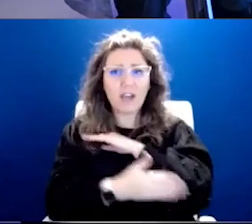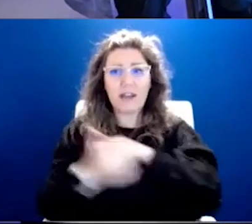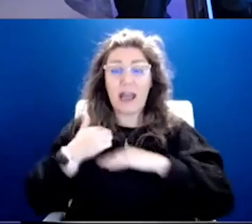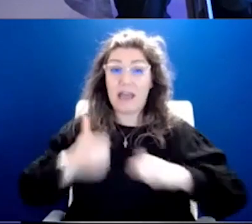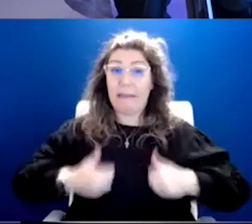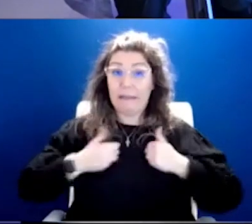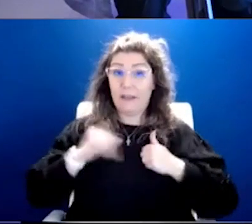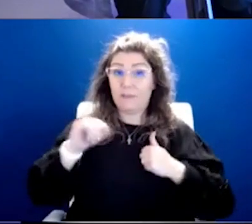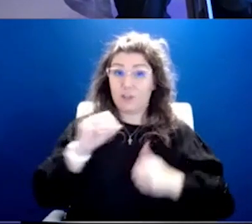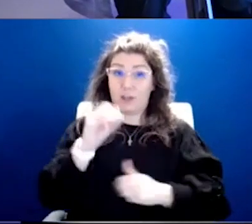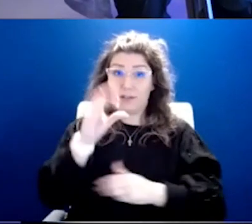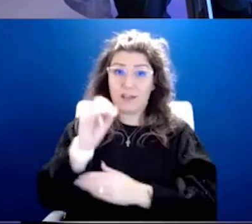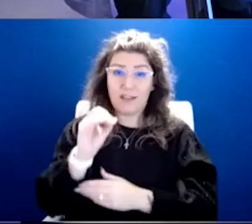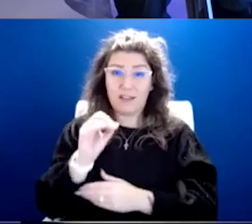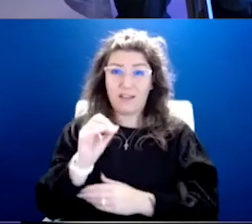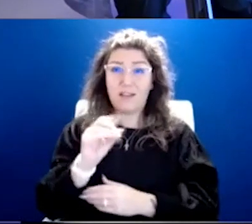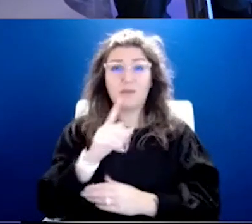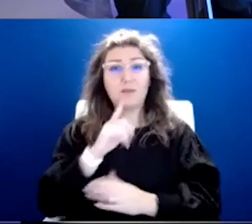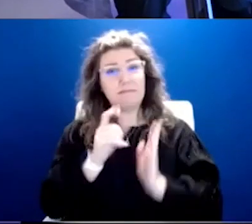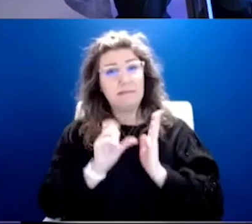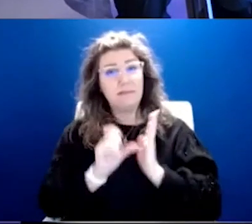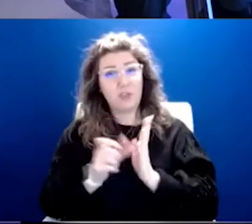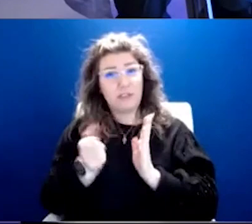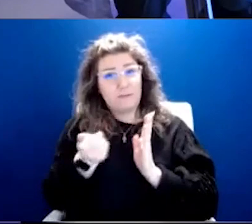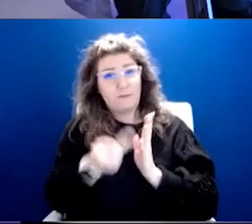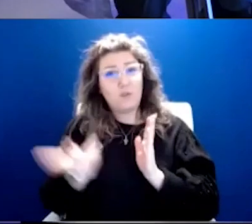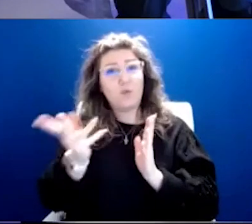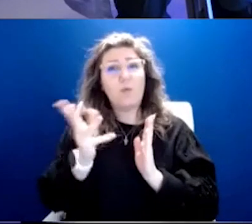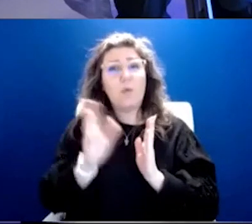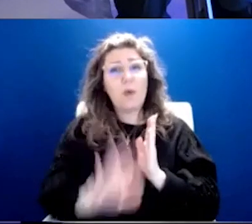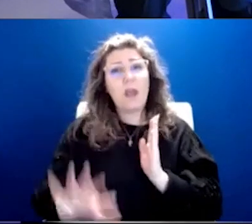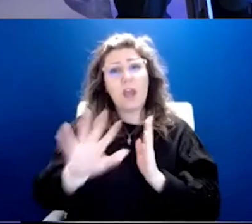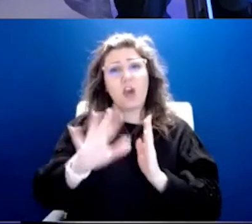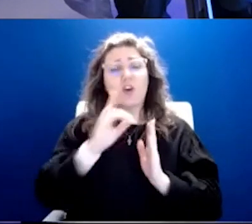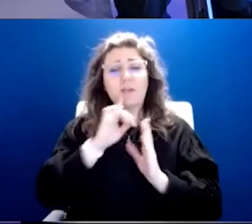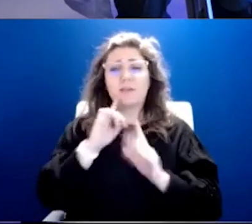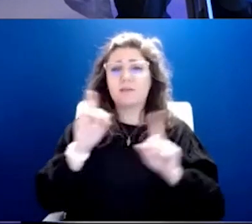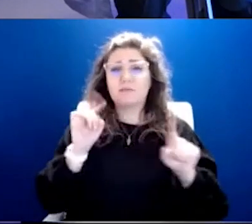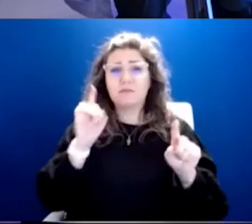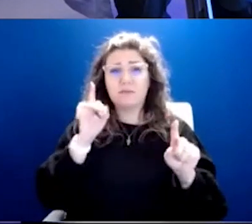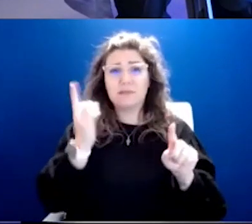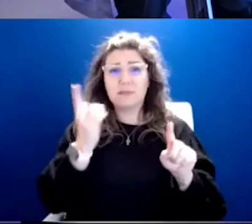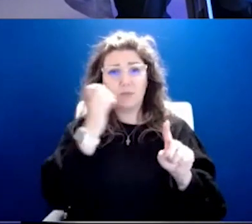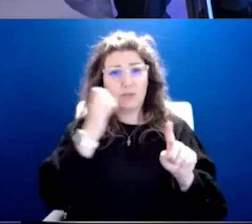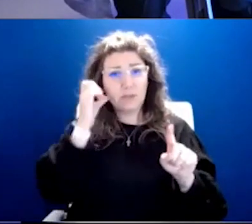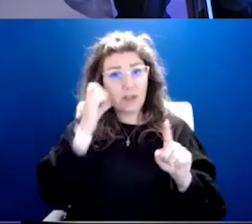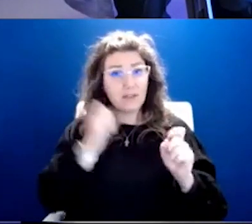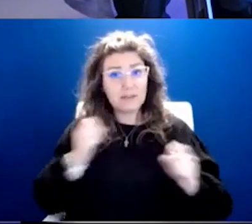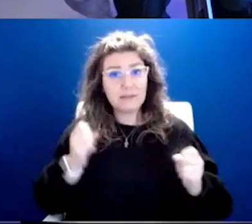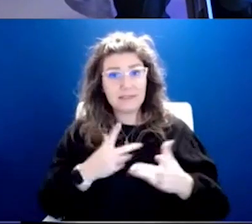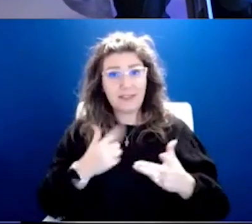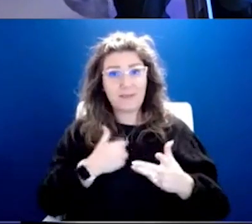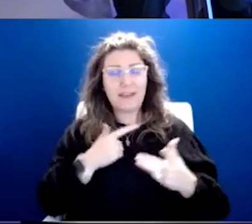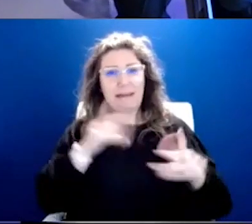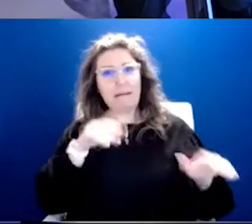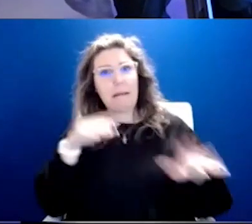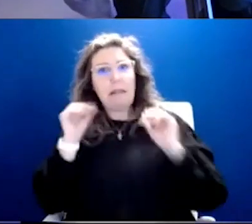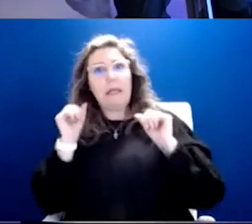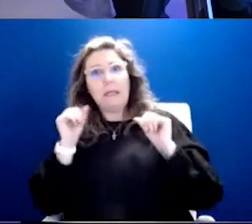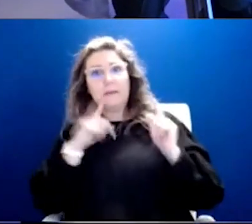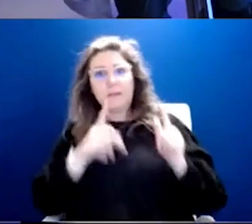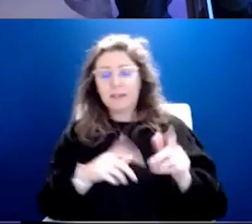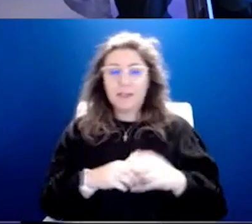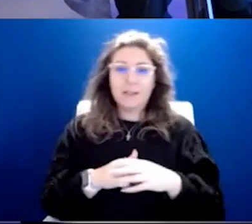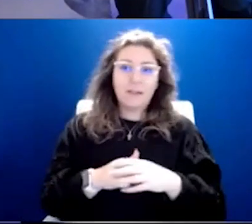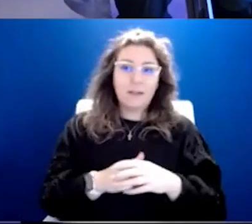been very impressed in some areas. That I went somewhere yesterday and it scared me, so I left. So yes. I get